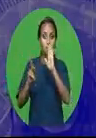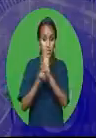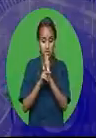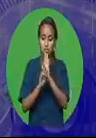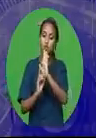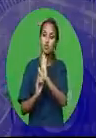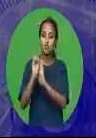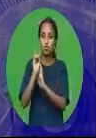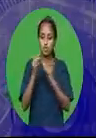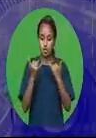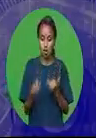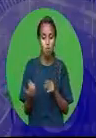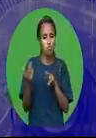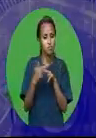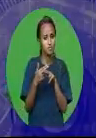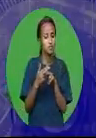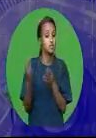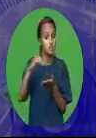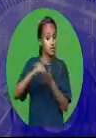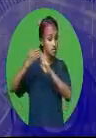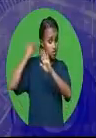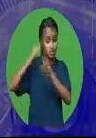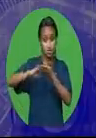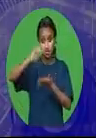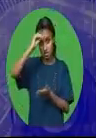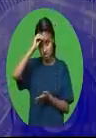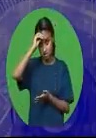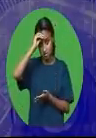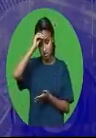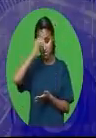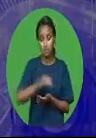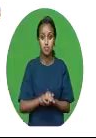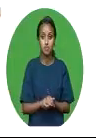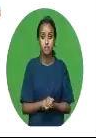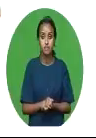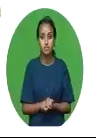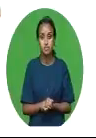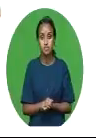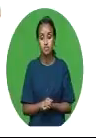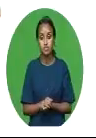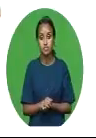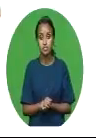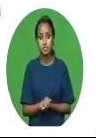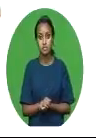development. Let's briefly revise the previous lesson as usual.